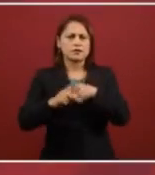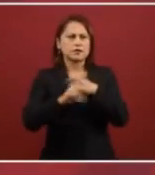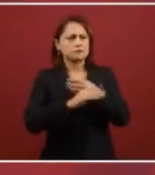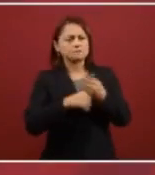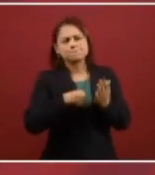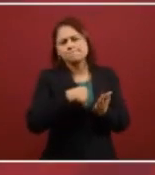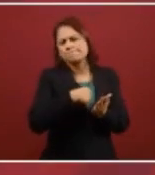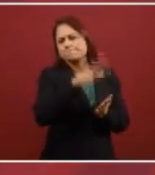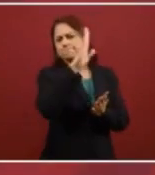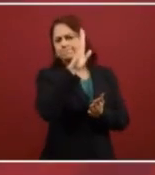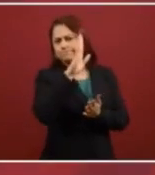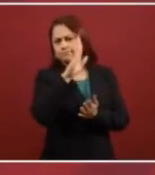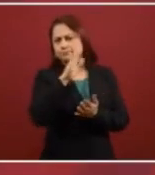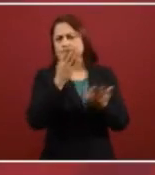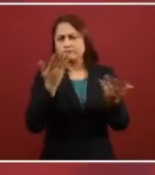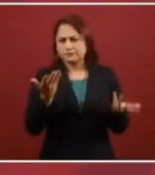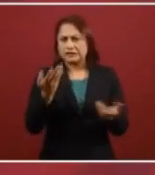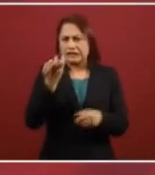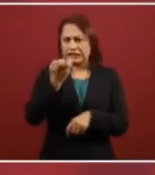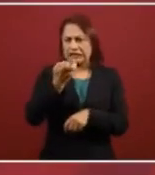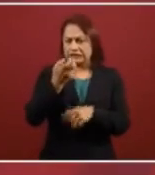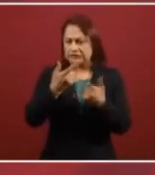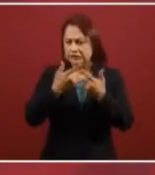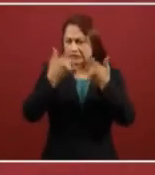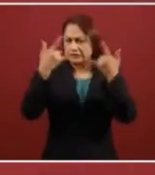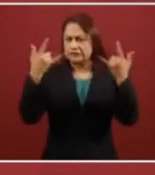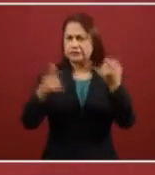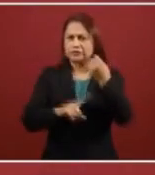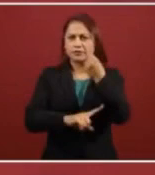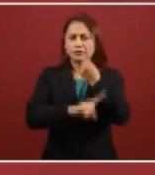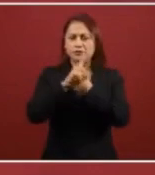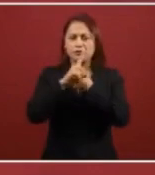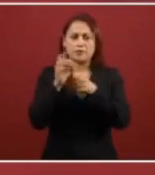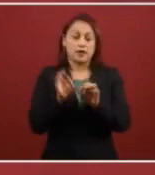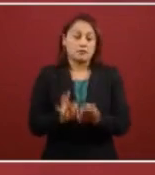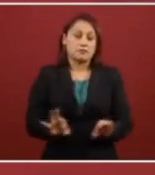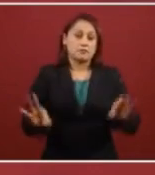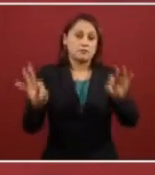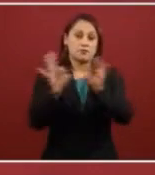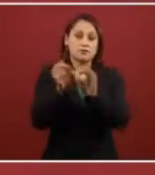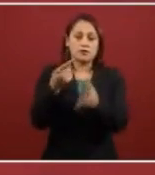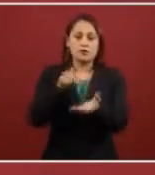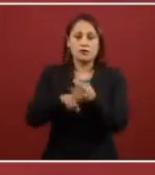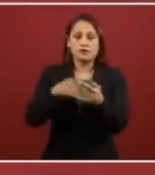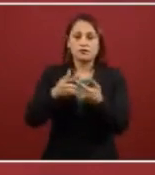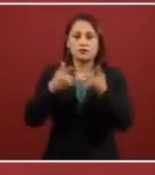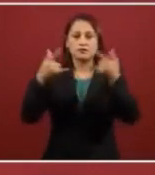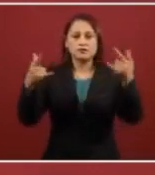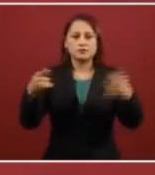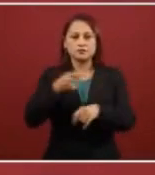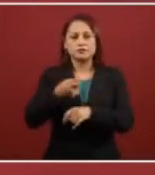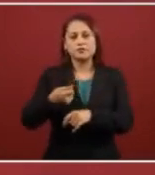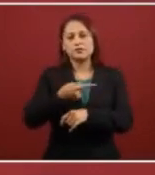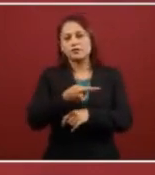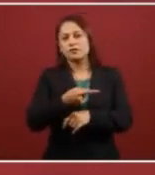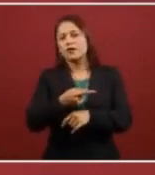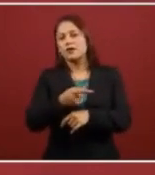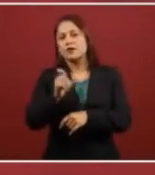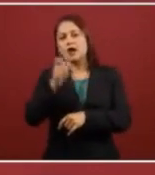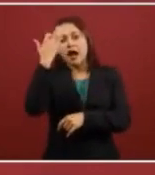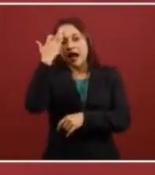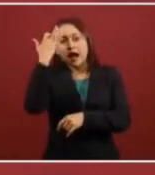estelar de la removed the foreigners. And it was a stellar moment. And they thought